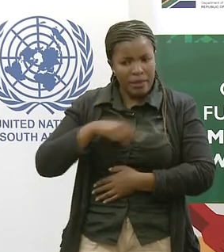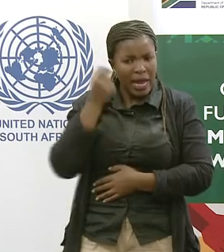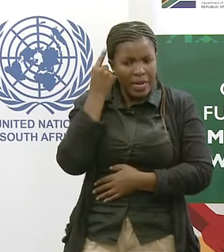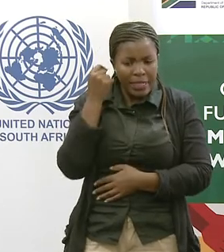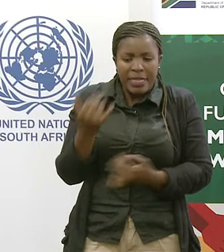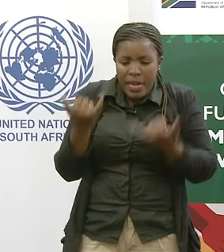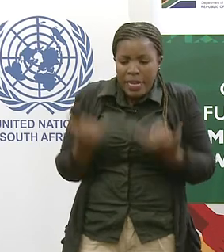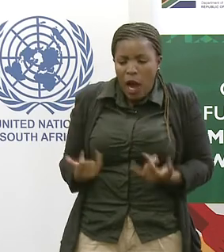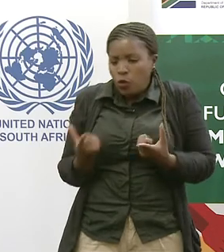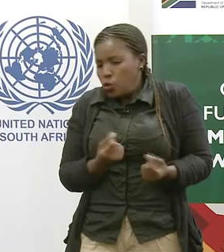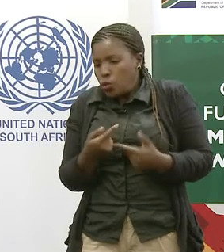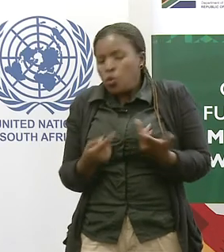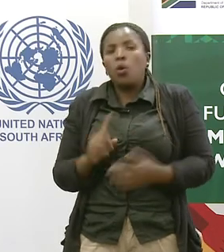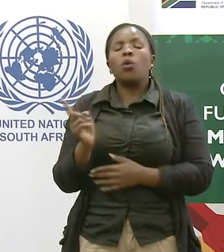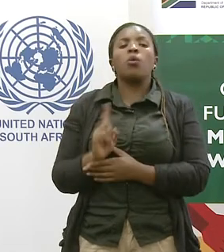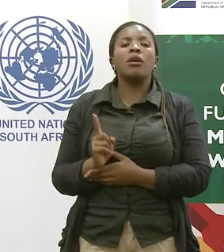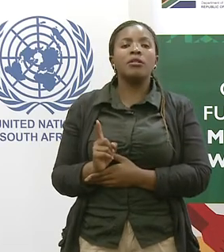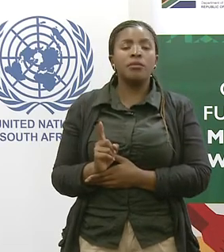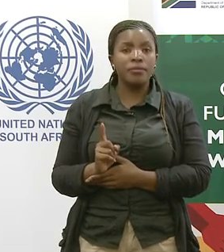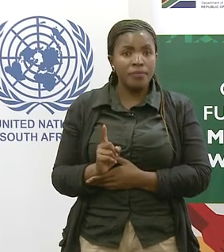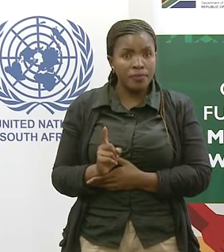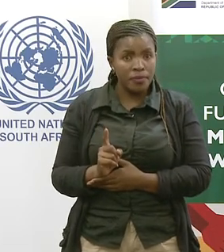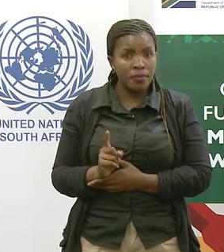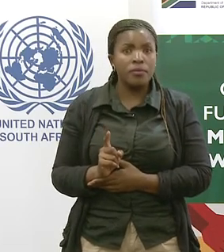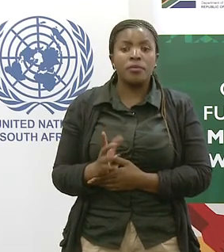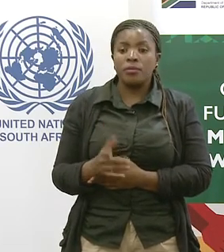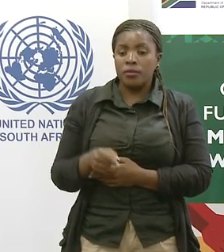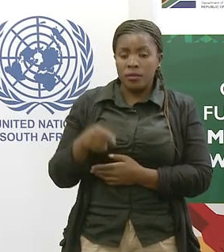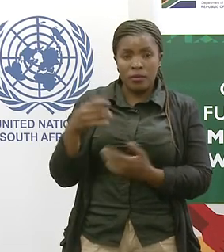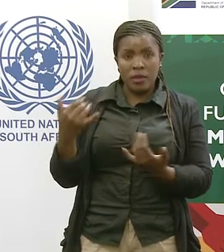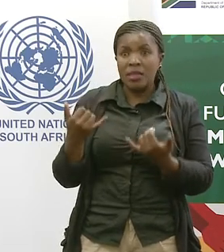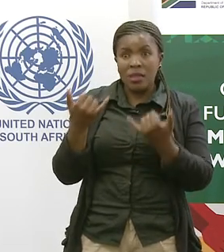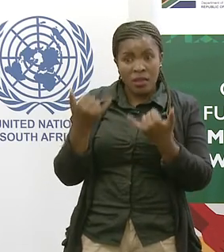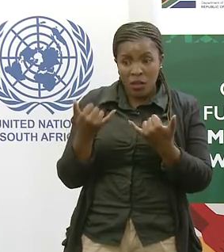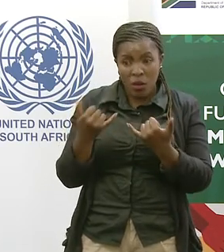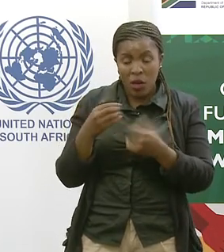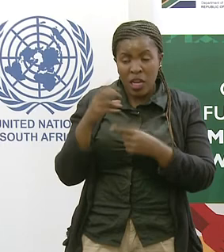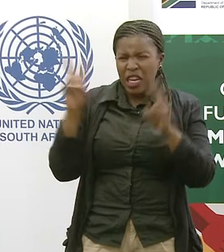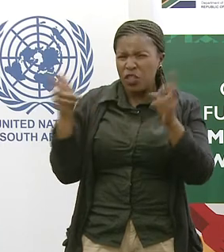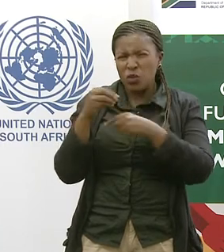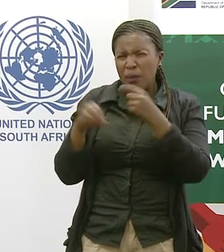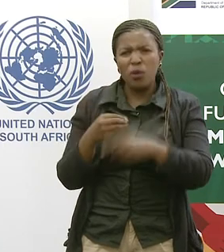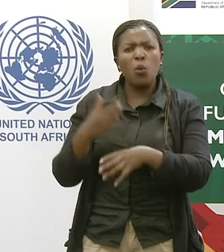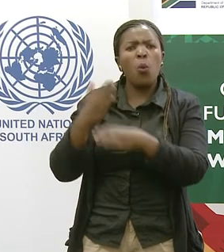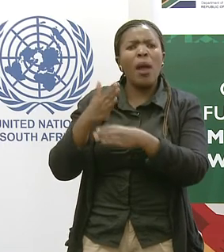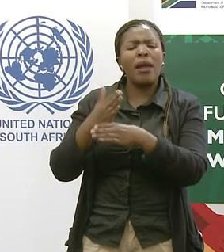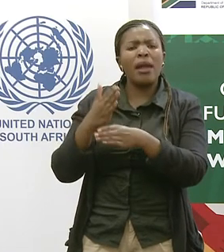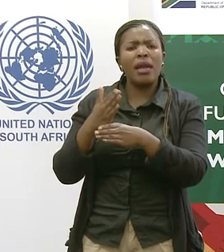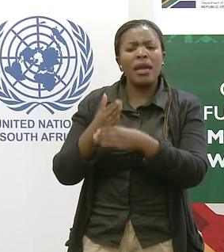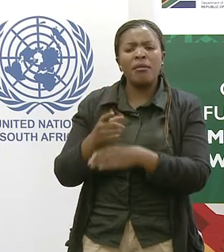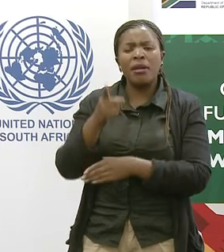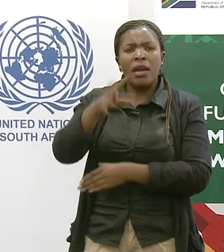And then the issue of employment in government, it is pathetic when you look at the numbers of, you know, employment